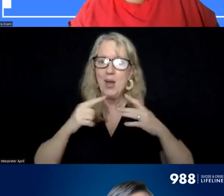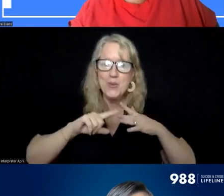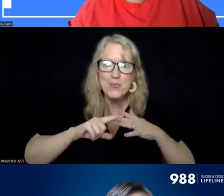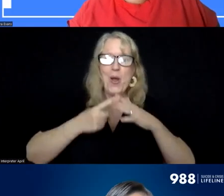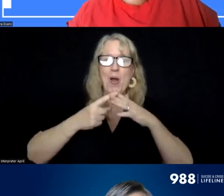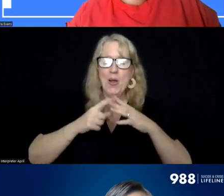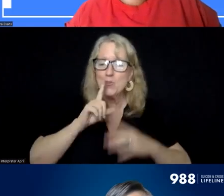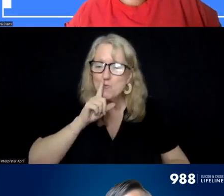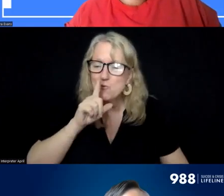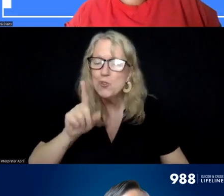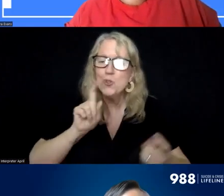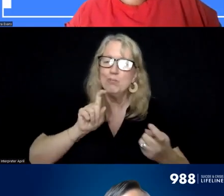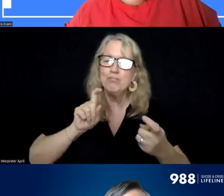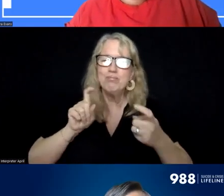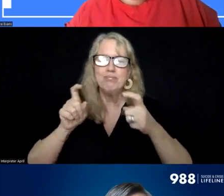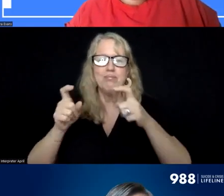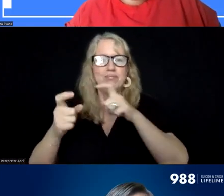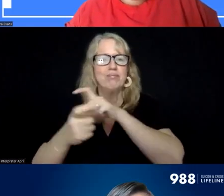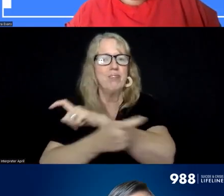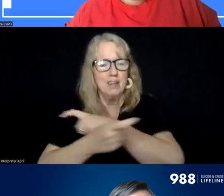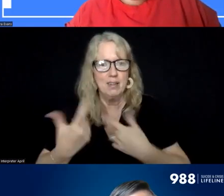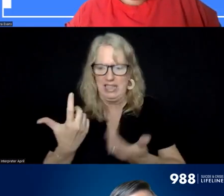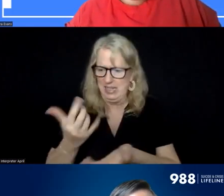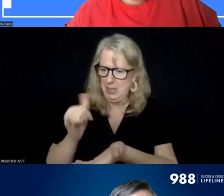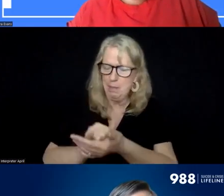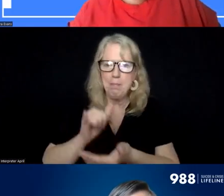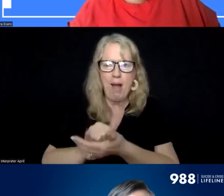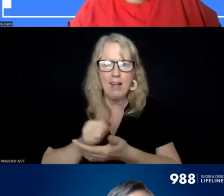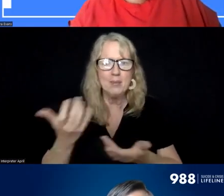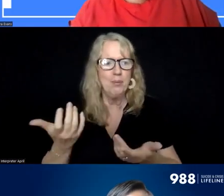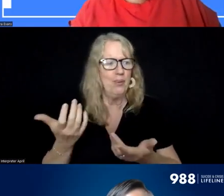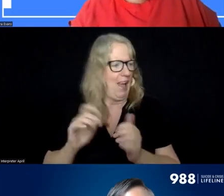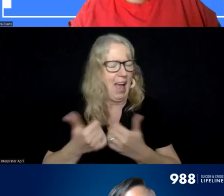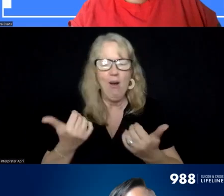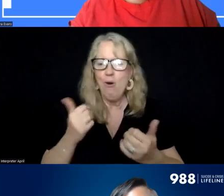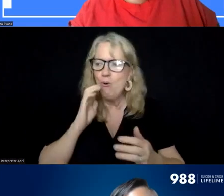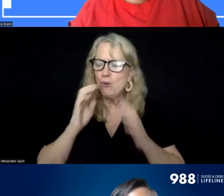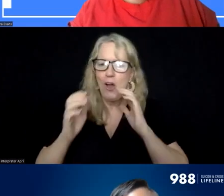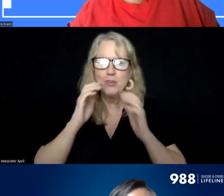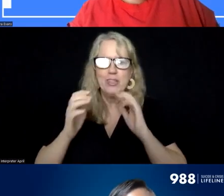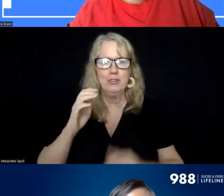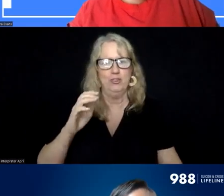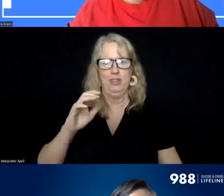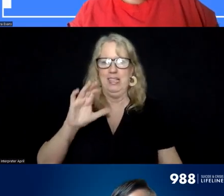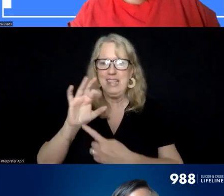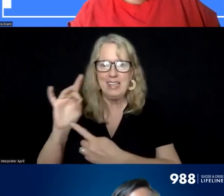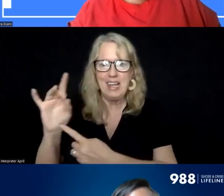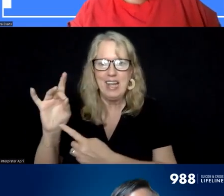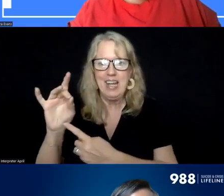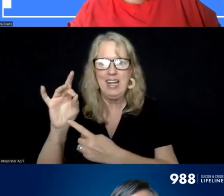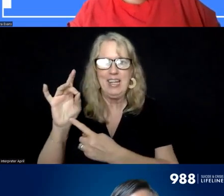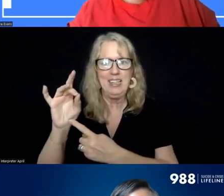true transformation, because it is impossible to have a conversation about only 988 in